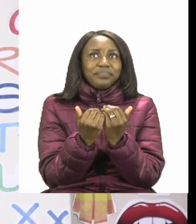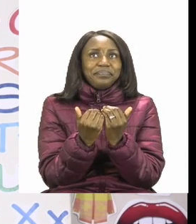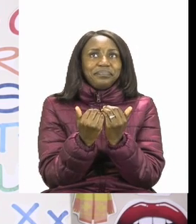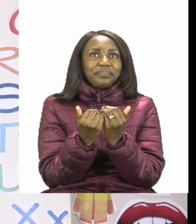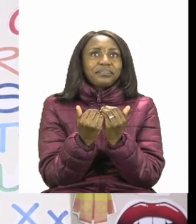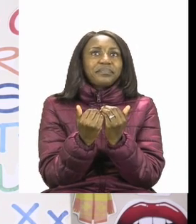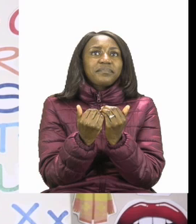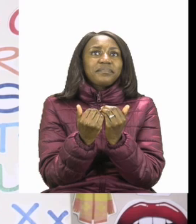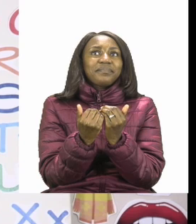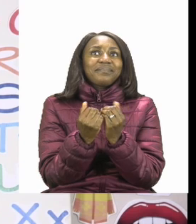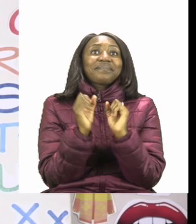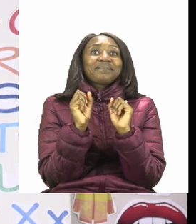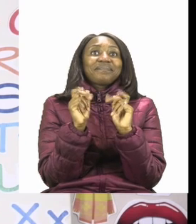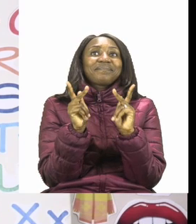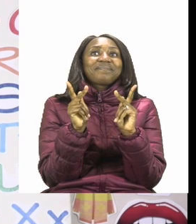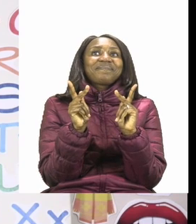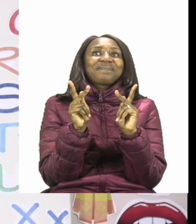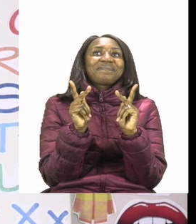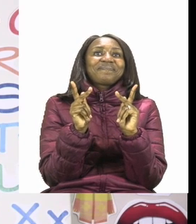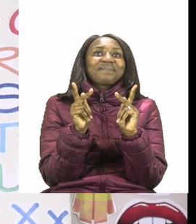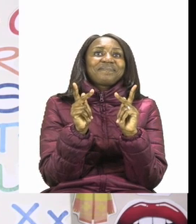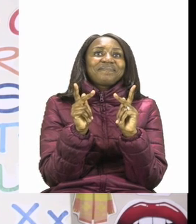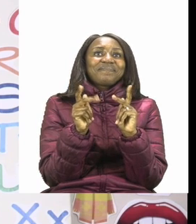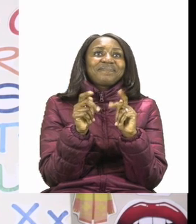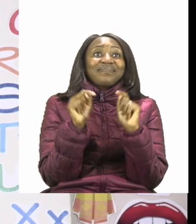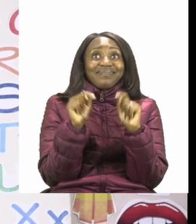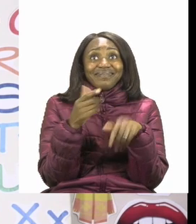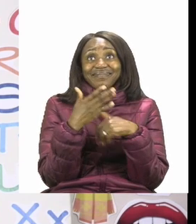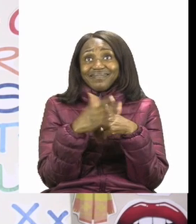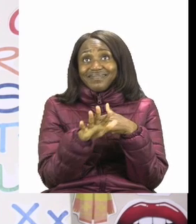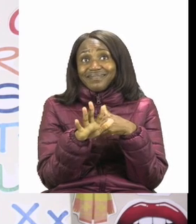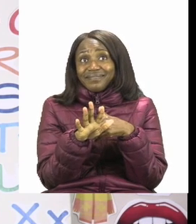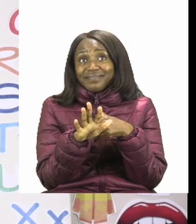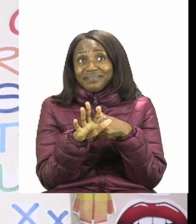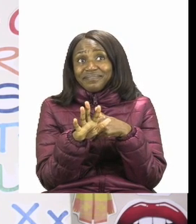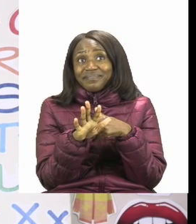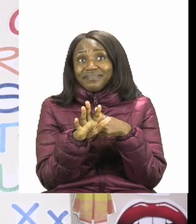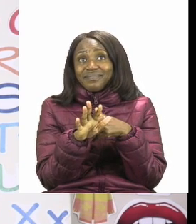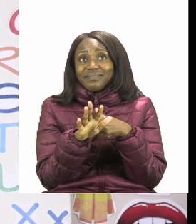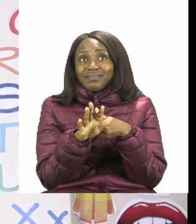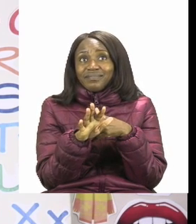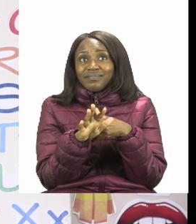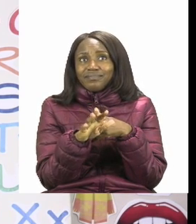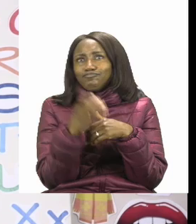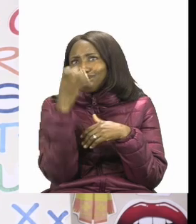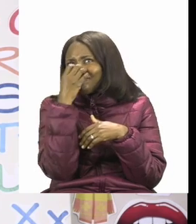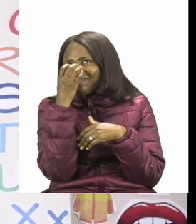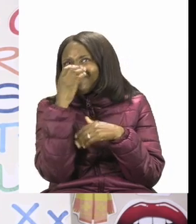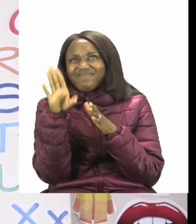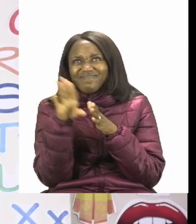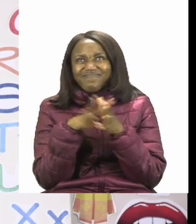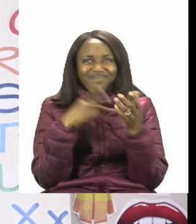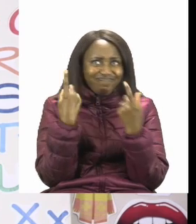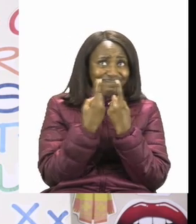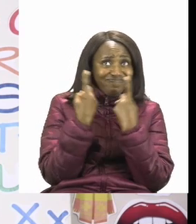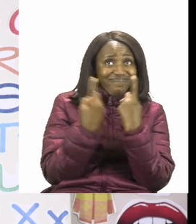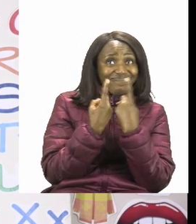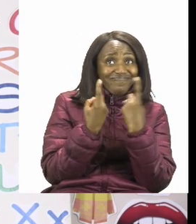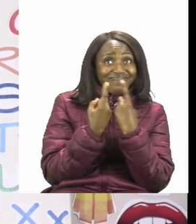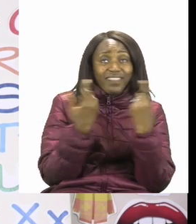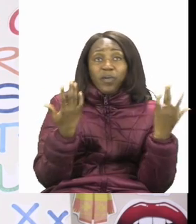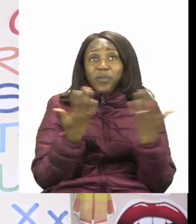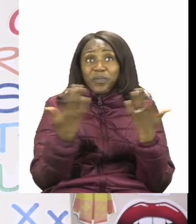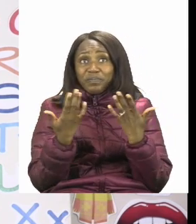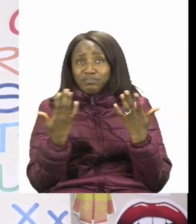as possible. So now that we're done with sanitizing, I think Sashi can come and play. I